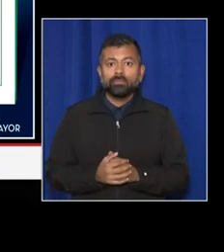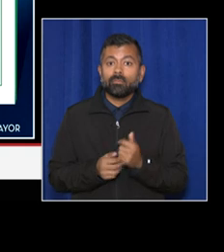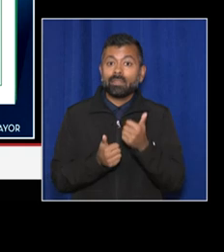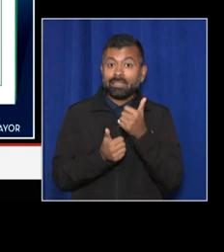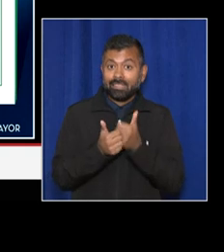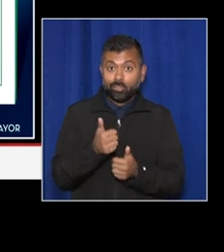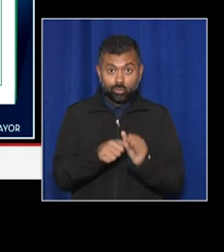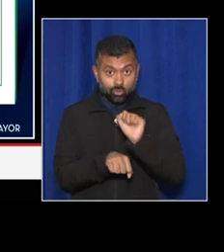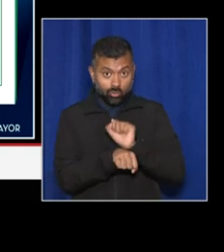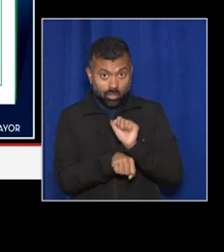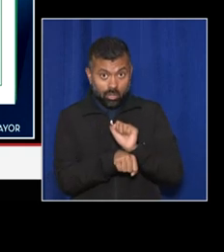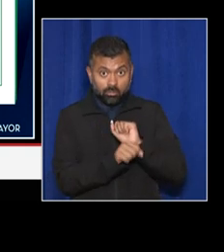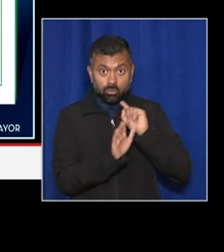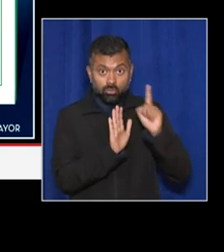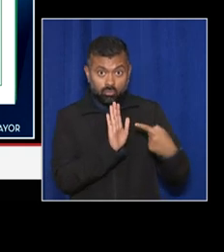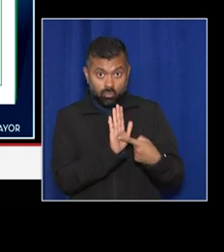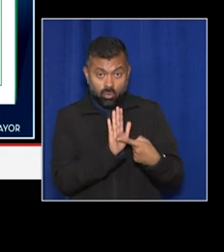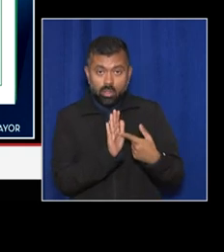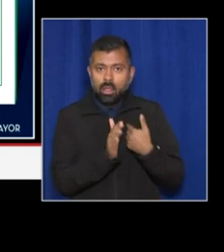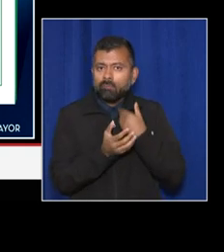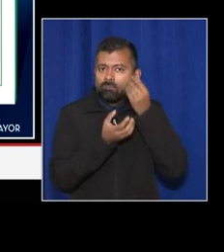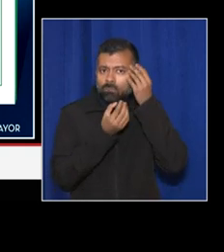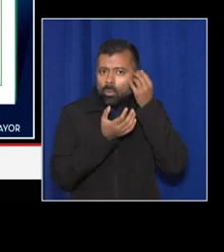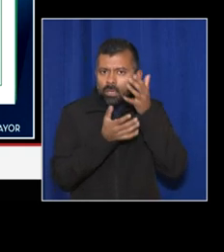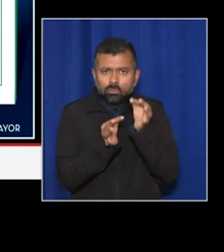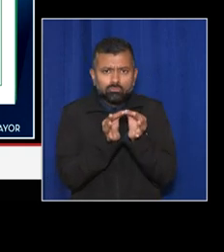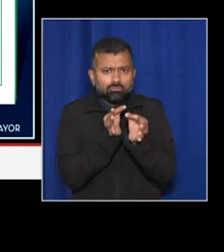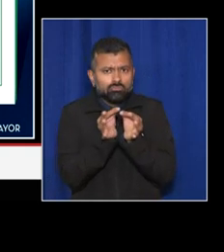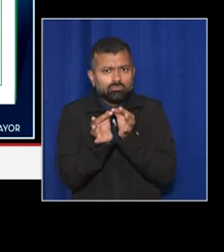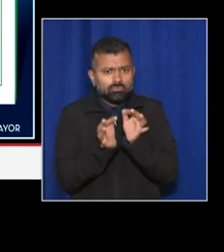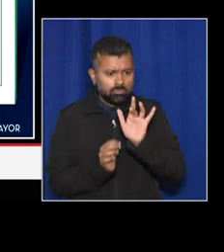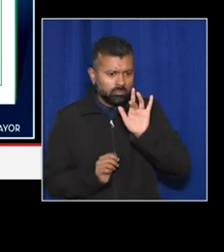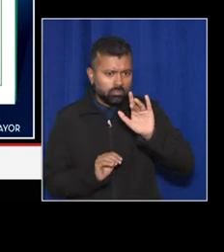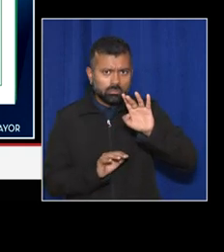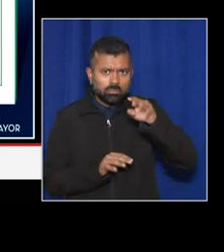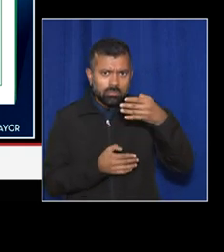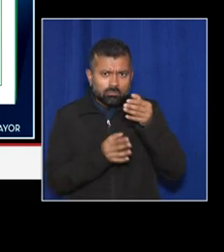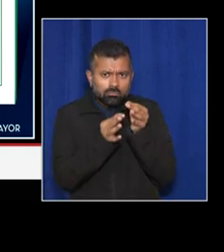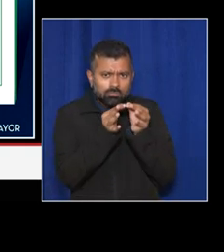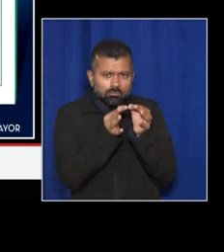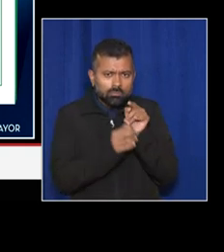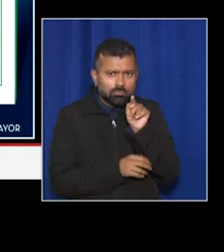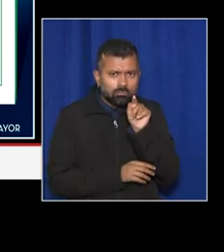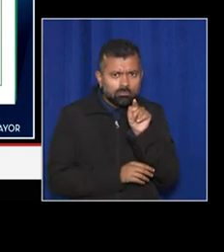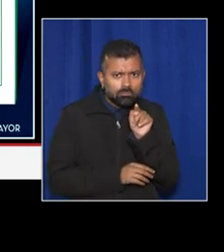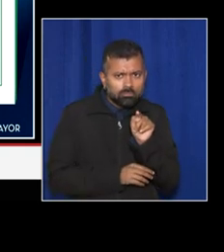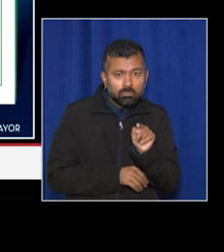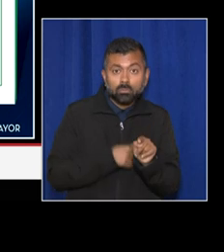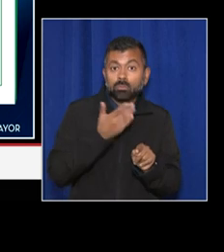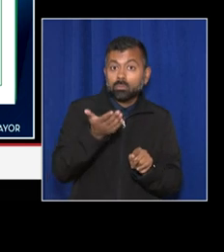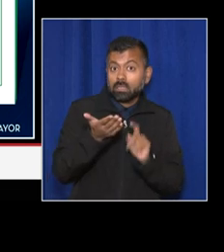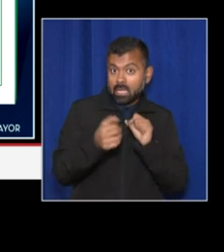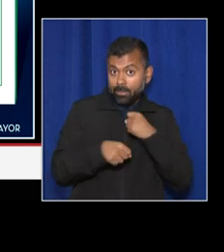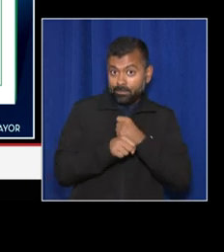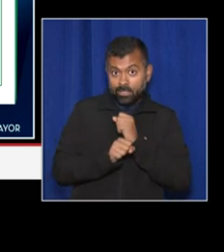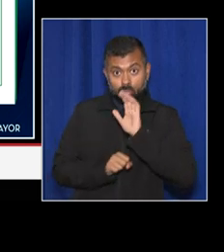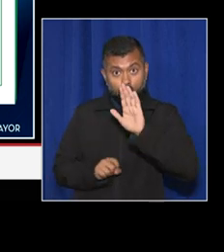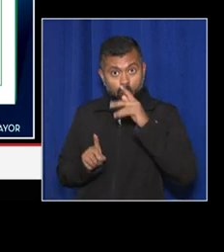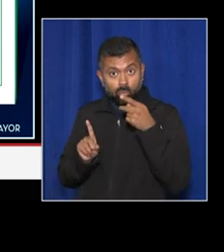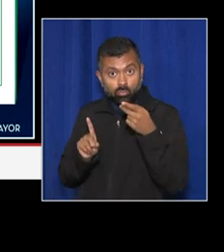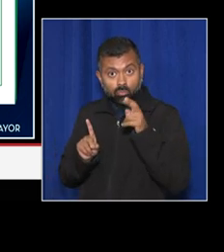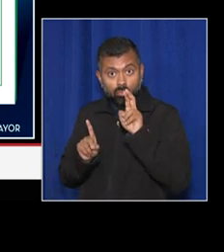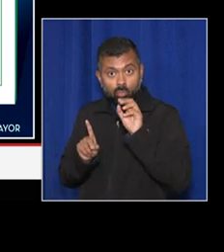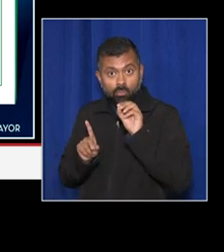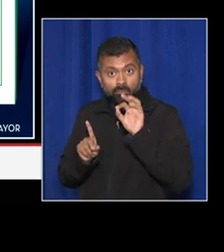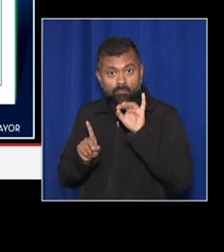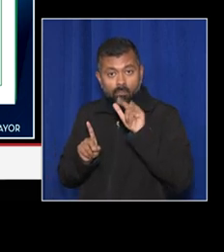that are available. You'll also be able to create a profile right on that page, and you'll also be able to upload a resume.